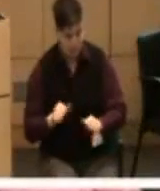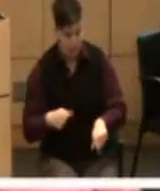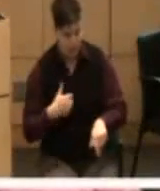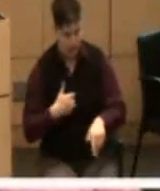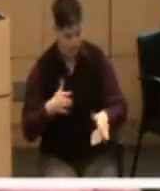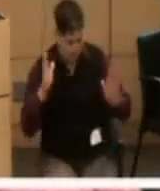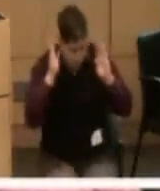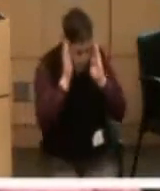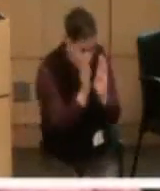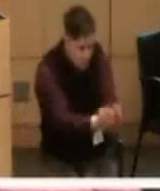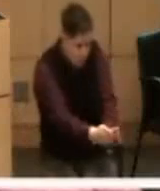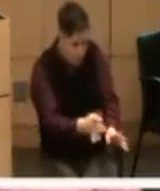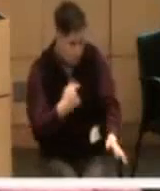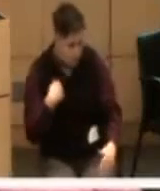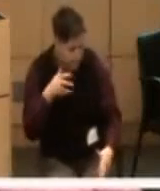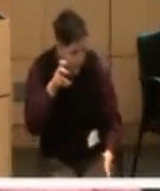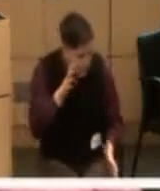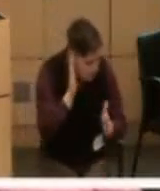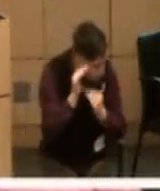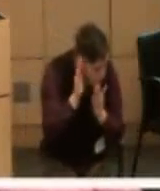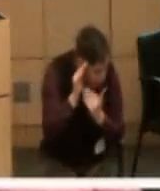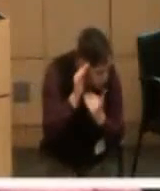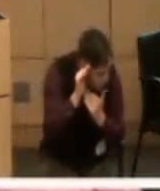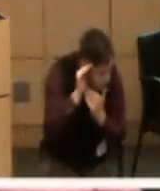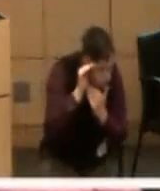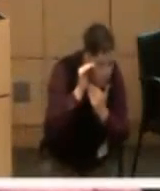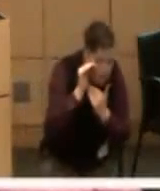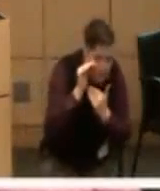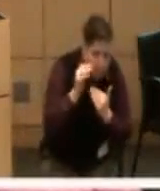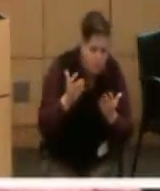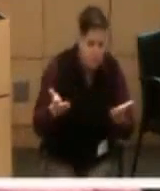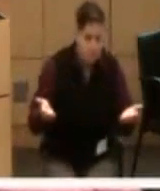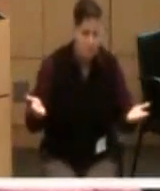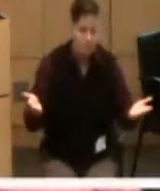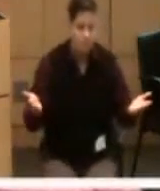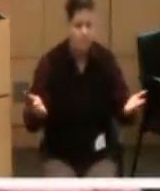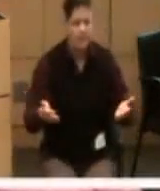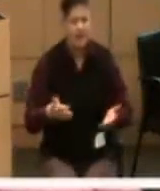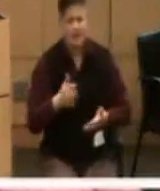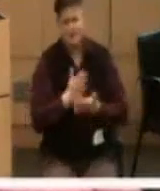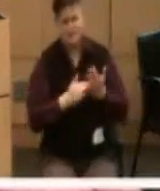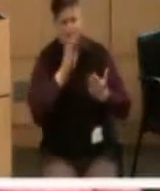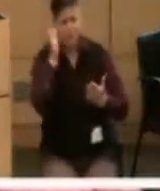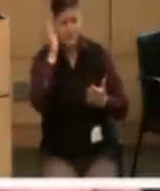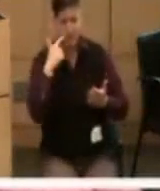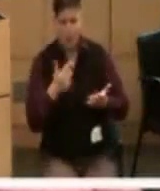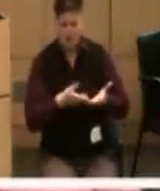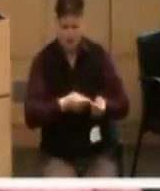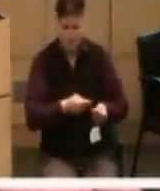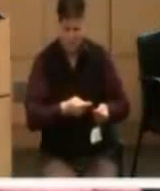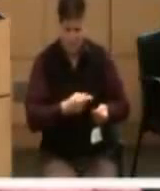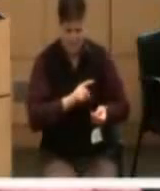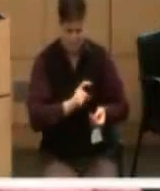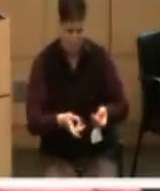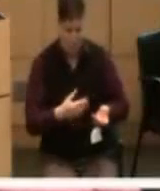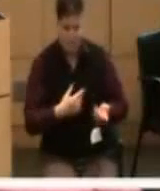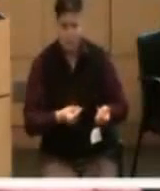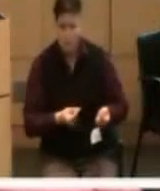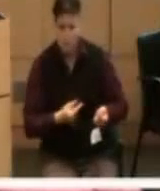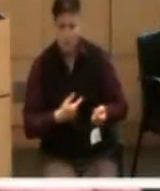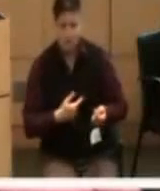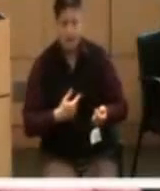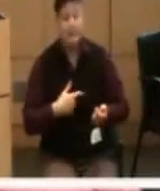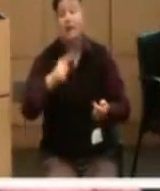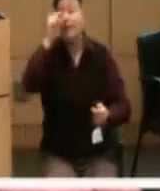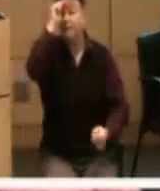And I've certainly heard parents say, well, you know, what do you do when you're breastfeeding? What do you do? I mean, we all think in theory it's